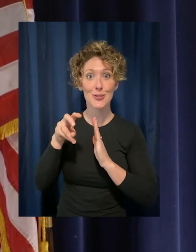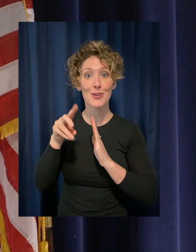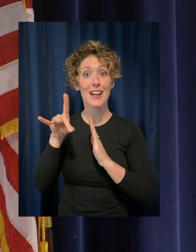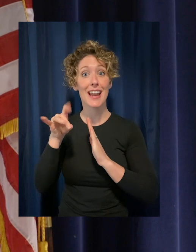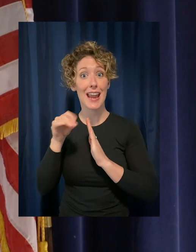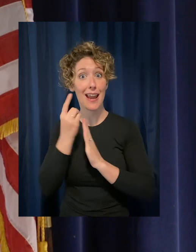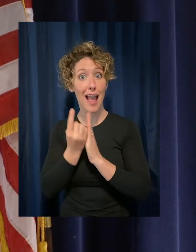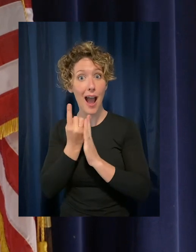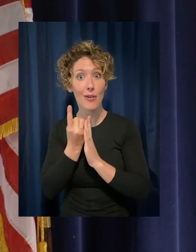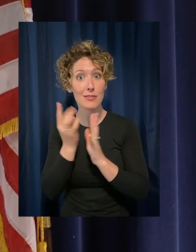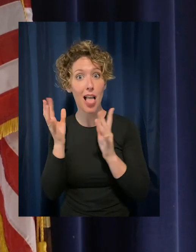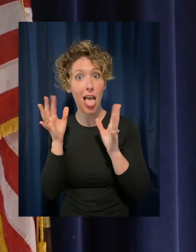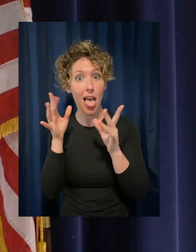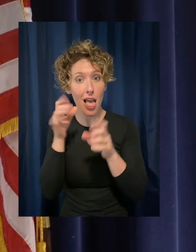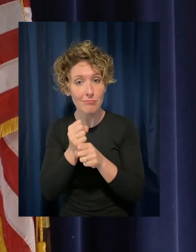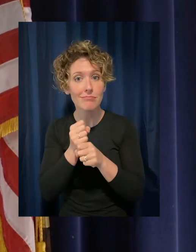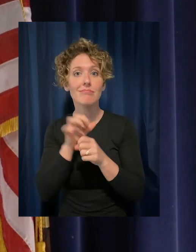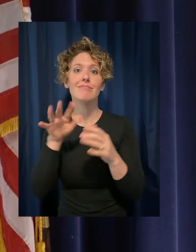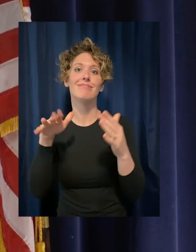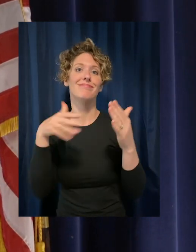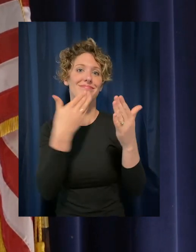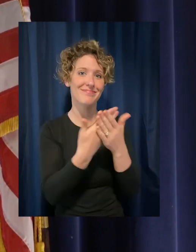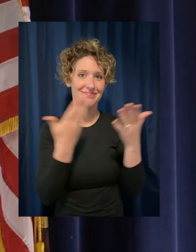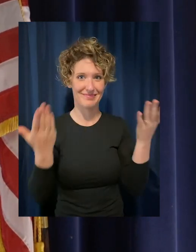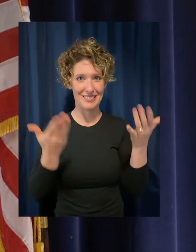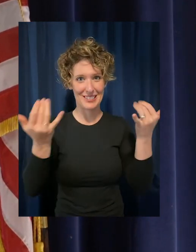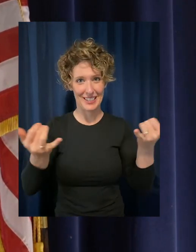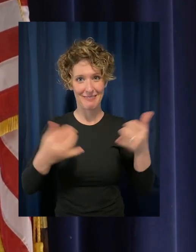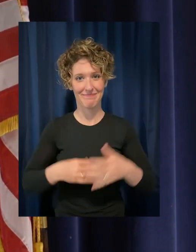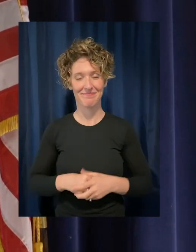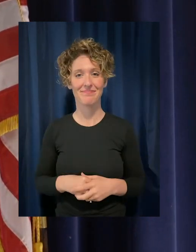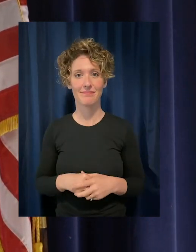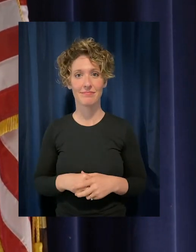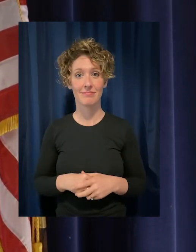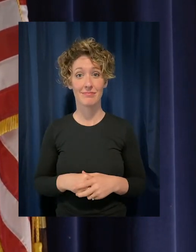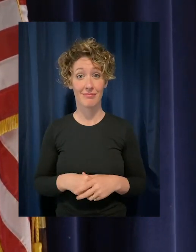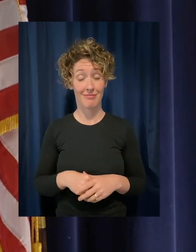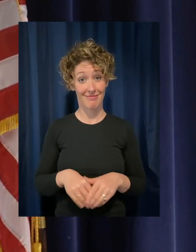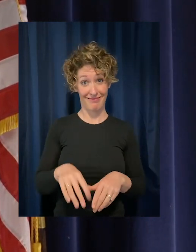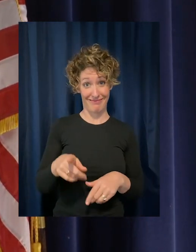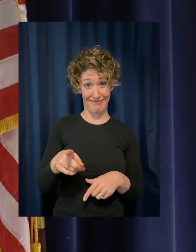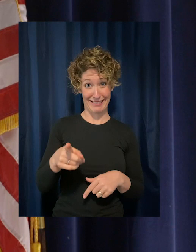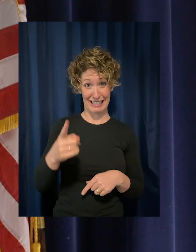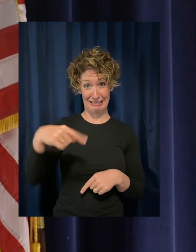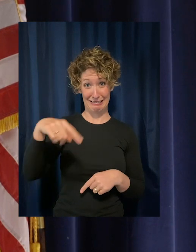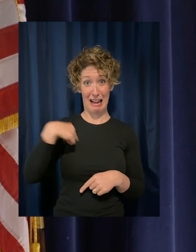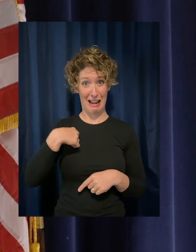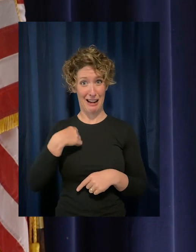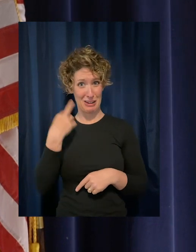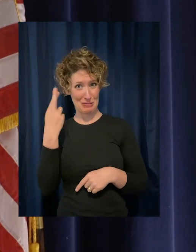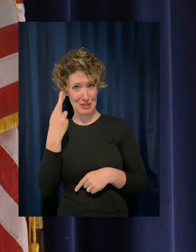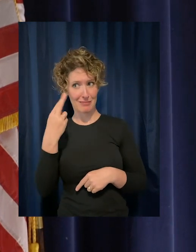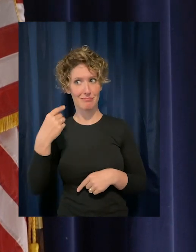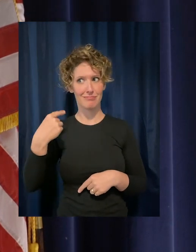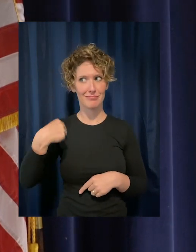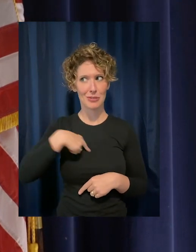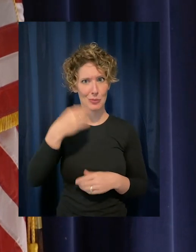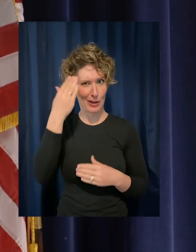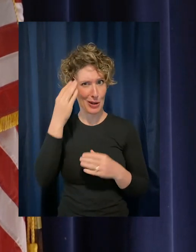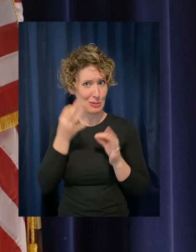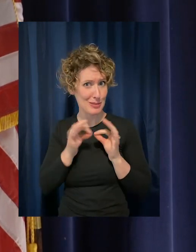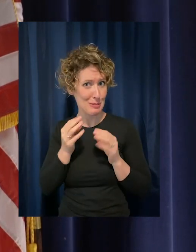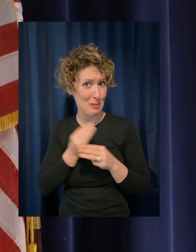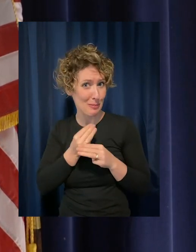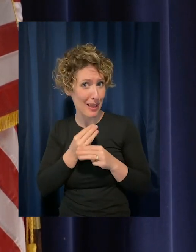16,280 hours, all leading up to this moment. And at the very least, we figured out how to do simple arithmetic on a